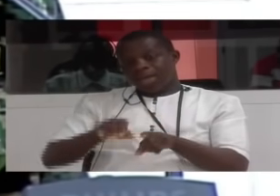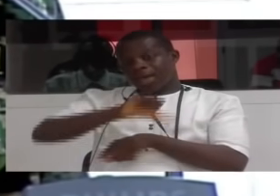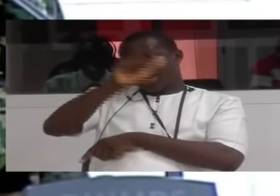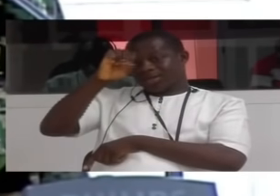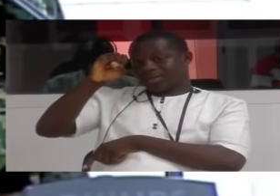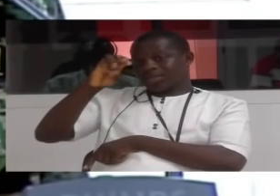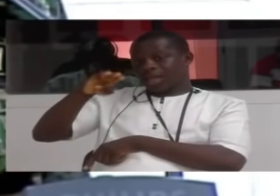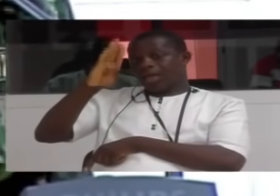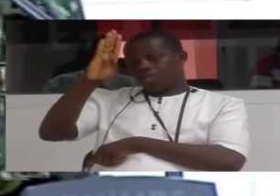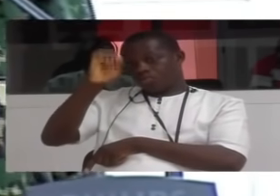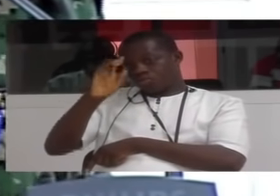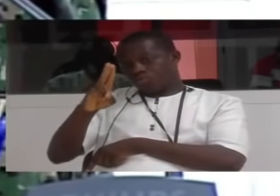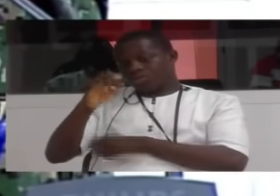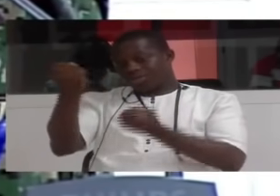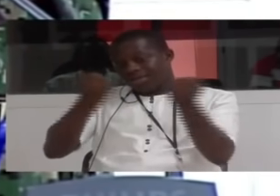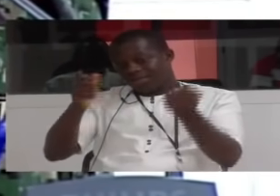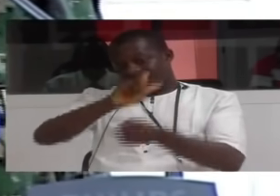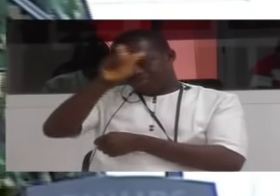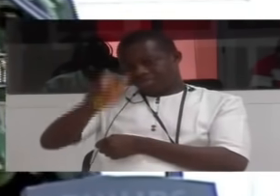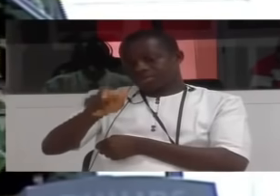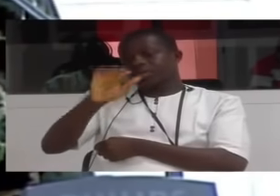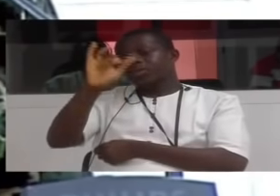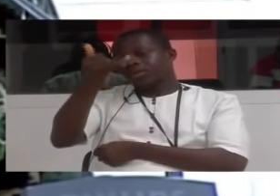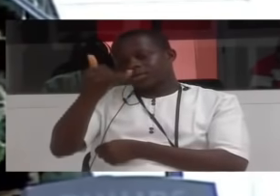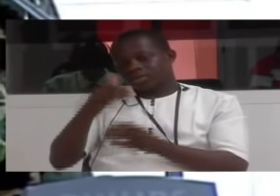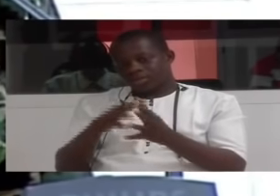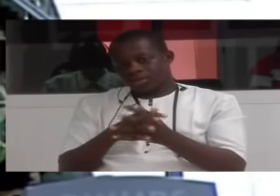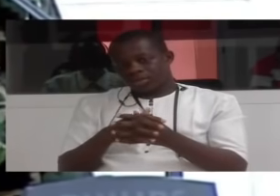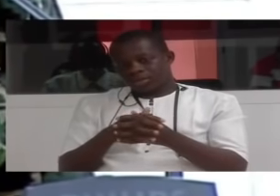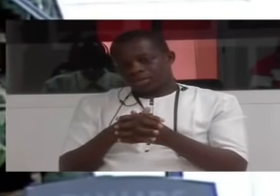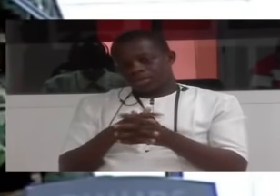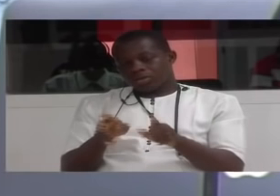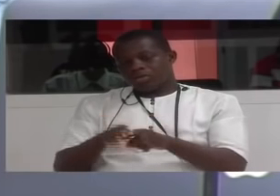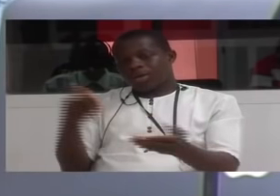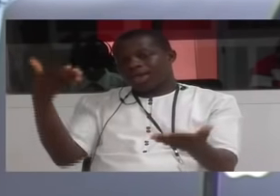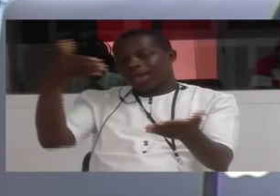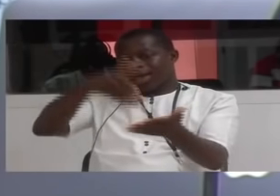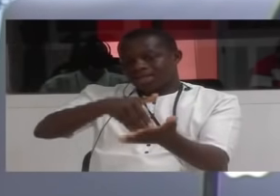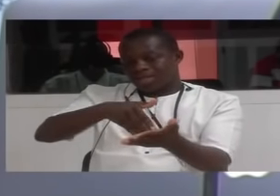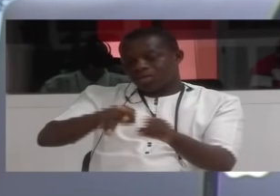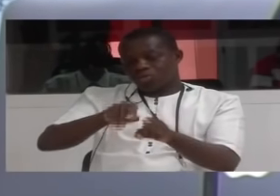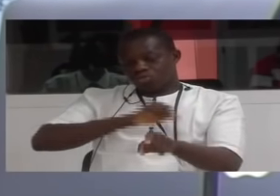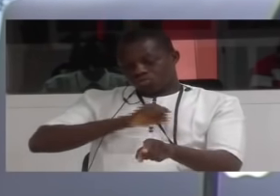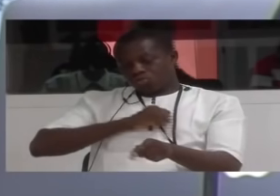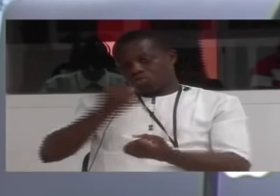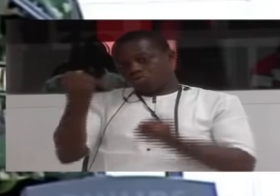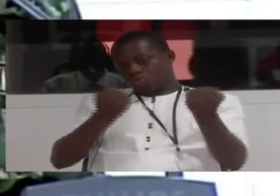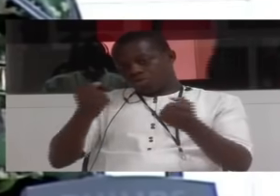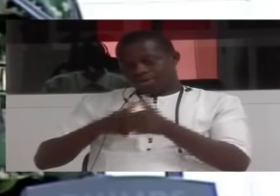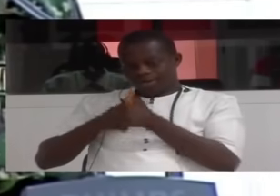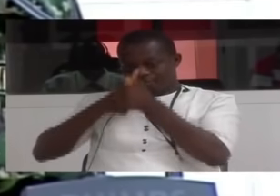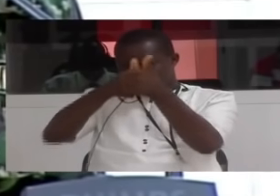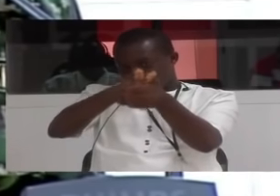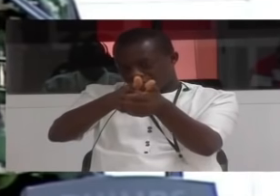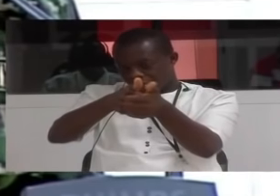driving. Sambu was driving. Wow, Sambu mo don dawal. Yes, and we got driving. Into our pickups and followed. And then we got into our